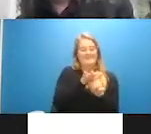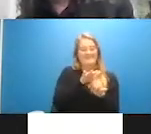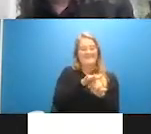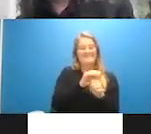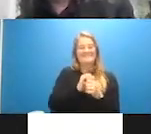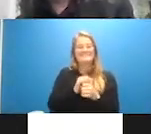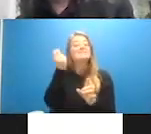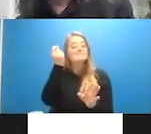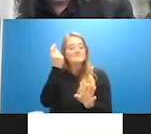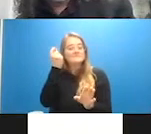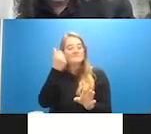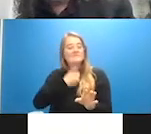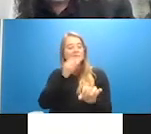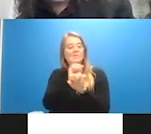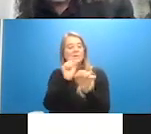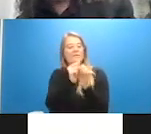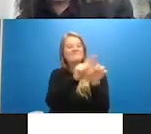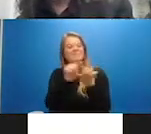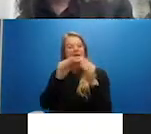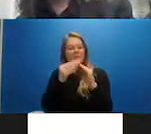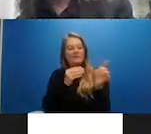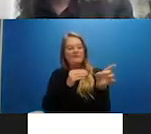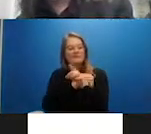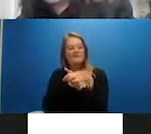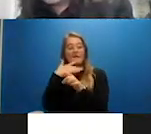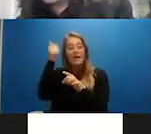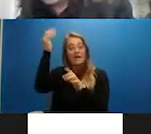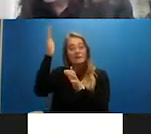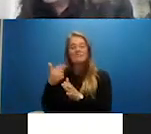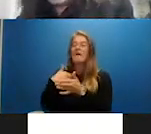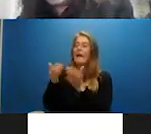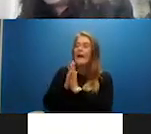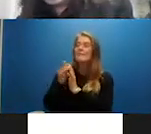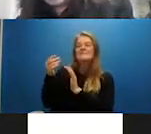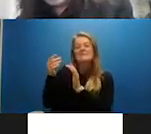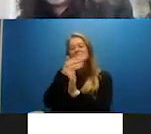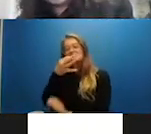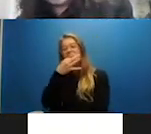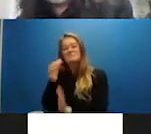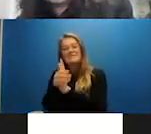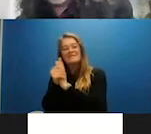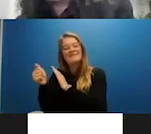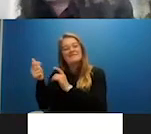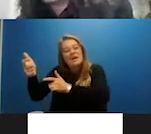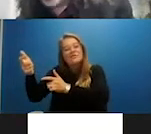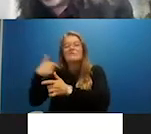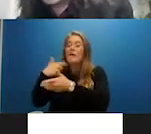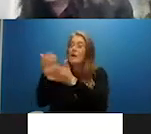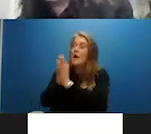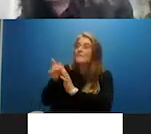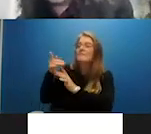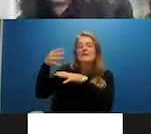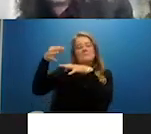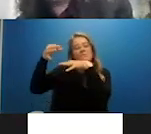when I've worked in communities and I ask elders who are great hunters, what makes you a great hunter? And they describe